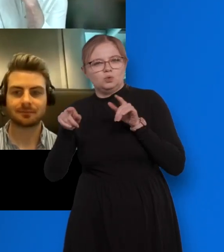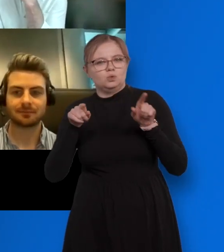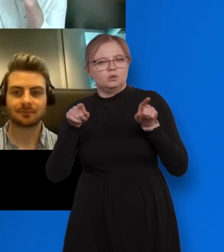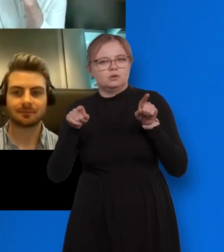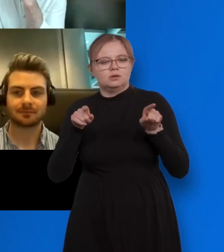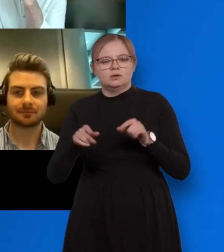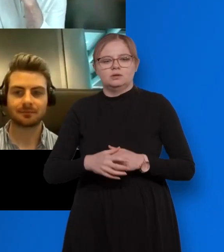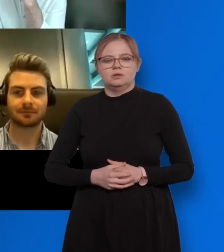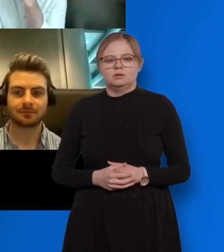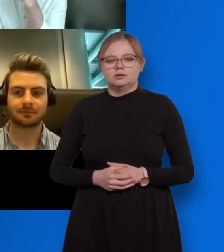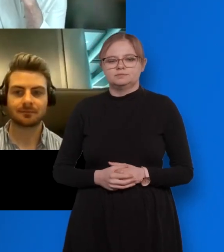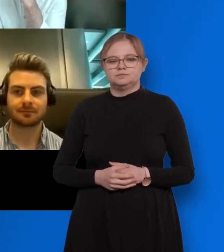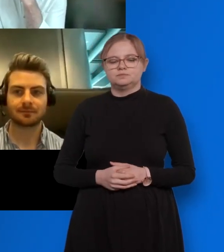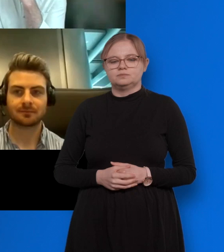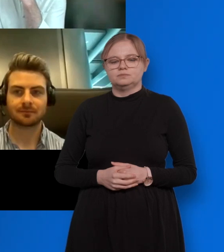for Mathew.